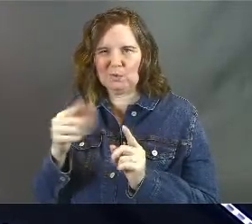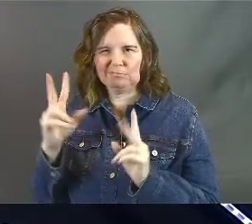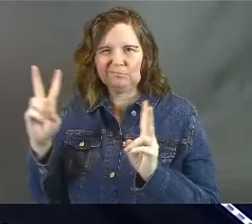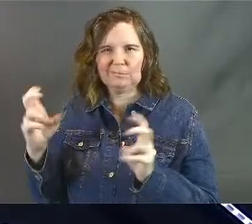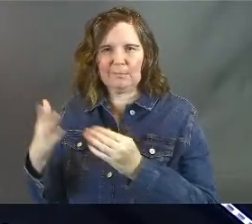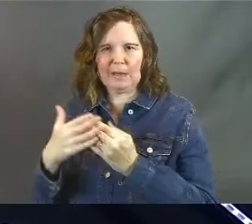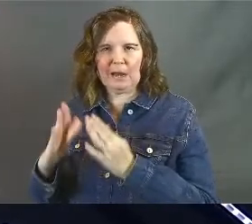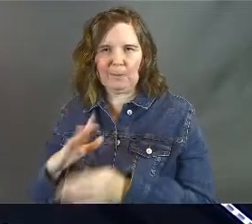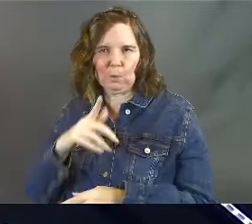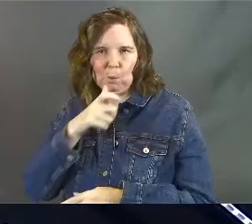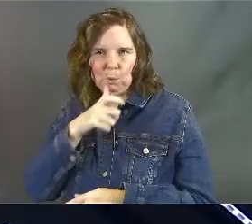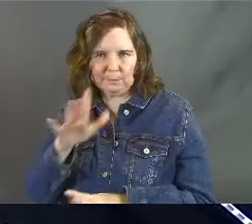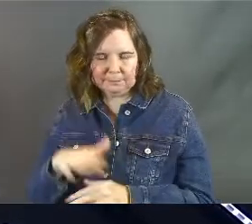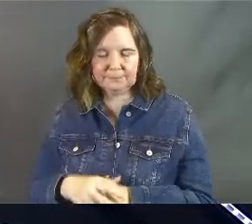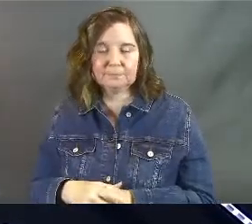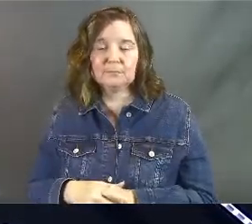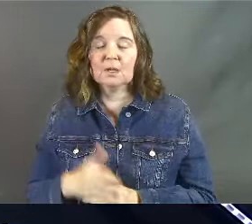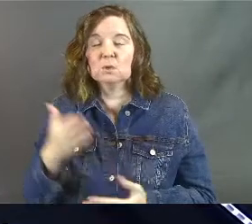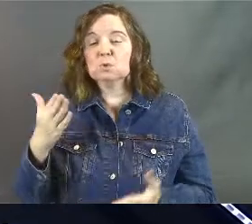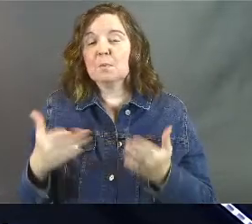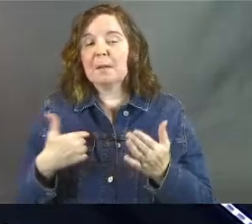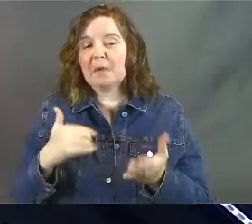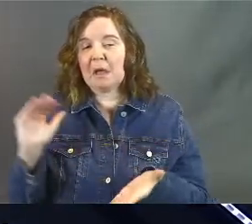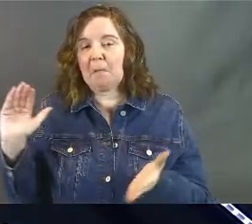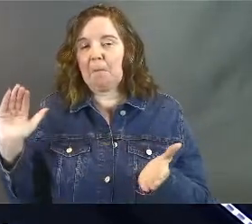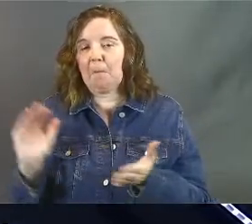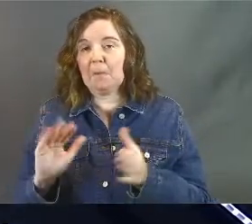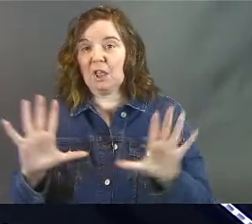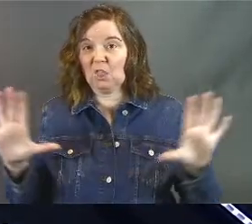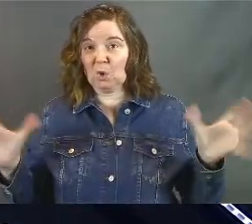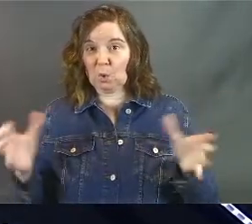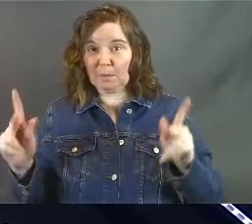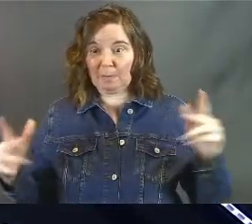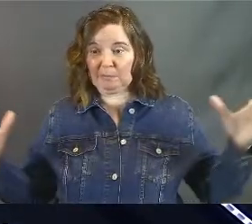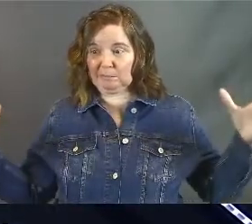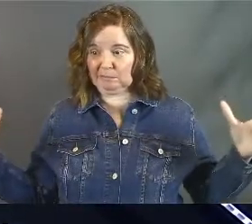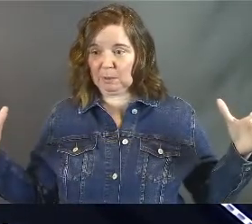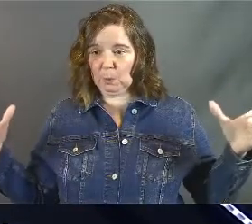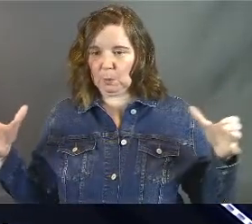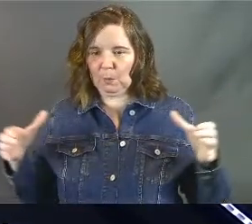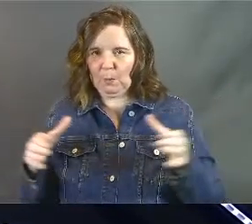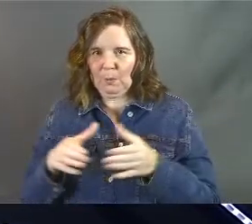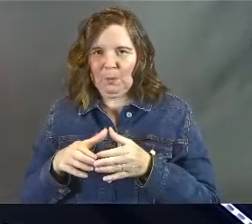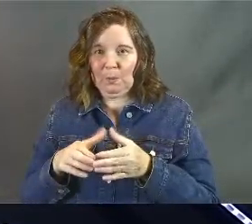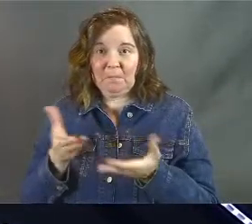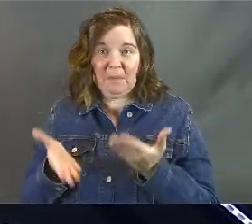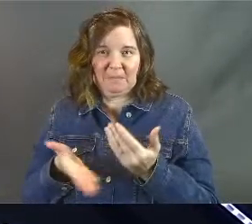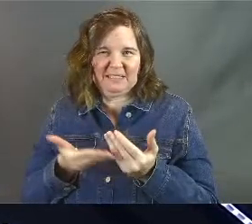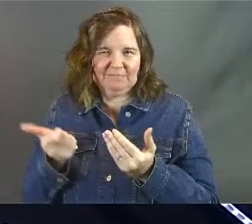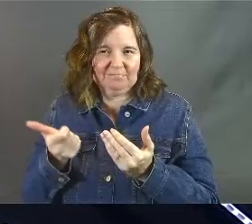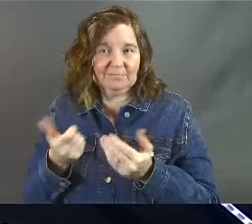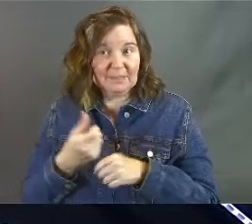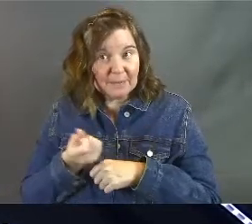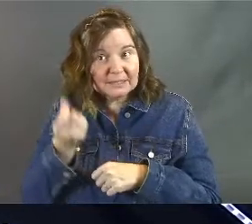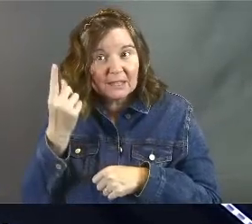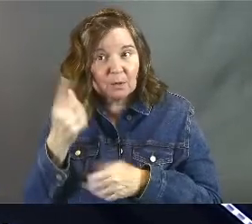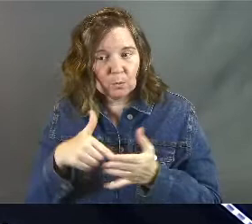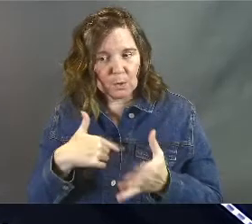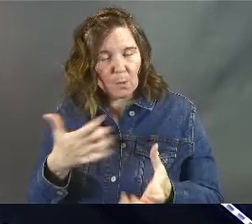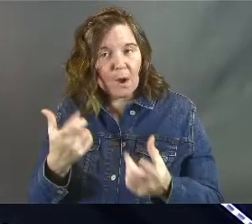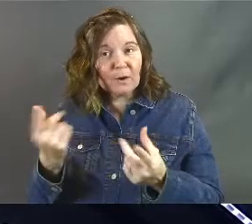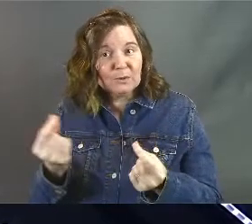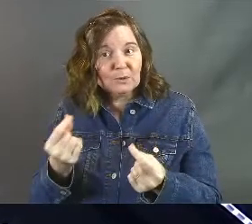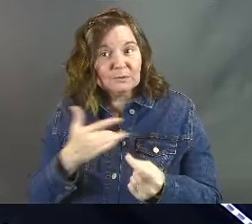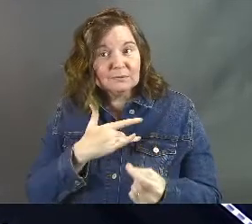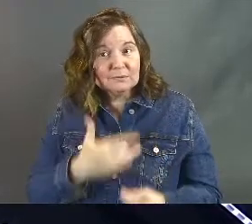huge command on his life. So maybe I can shrink the group of people that I'm responsible to love. Doesn't that make sense? Isn't that what we want to